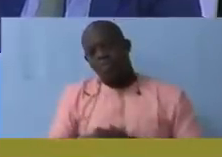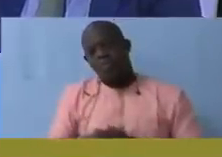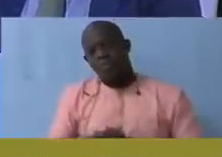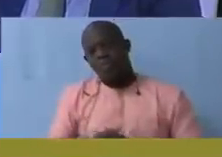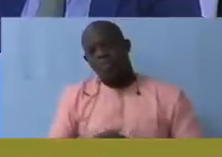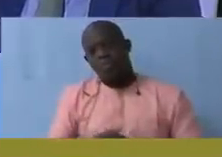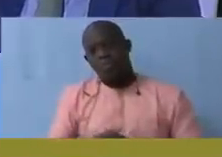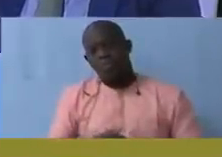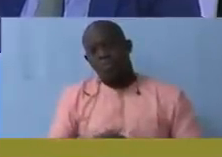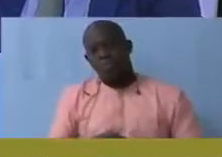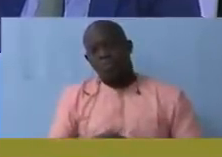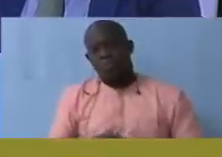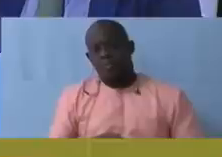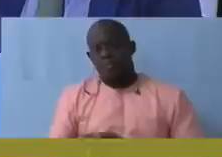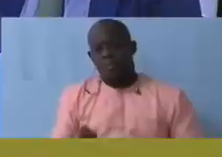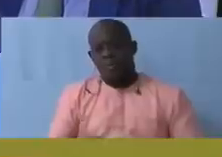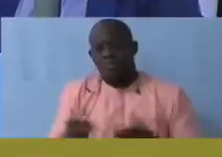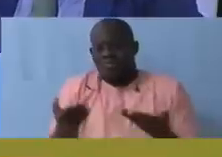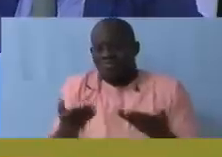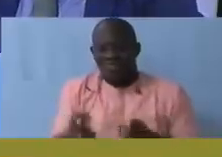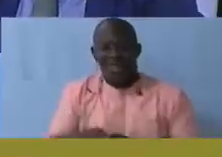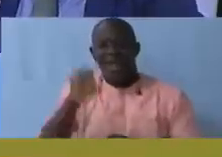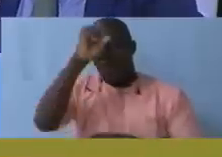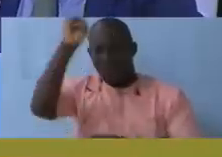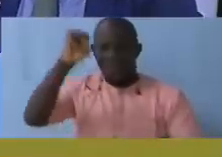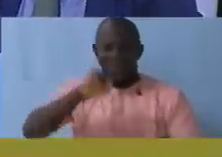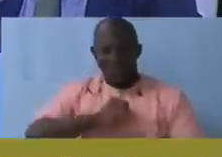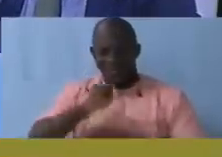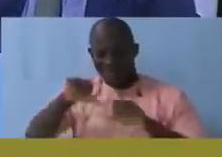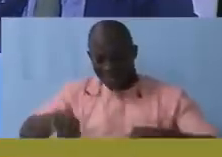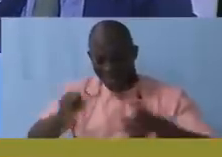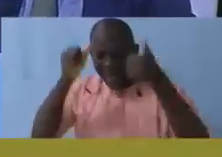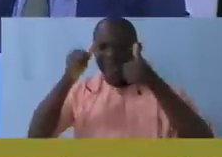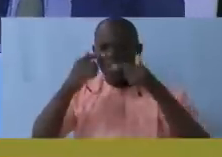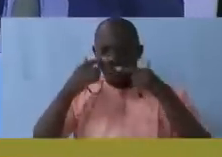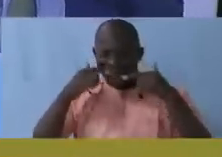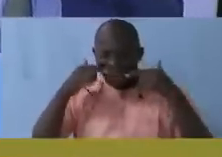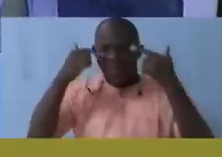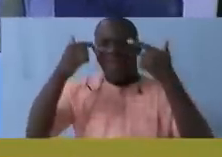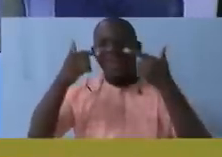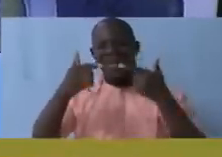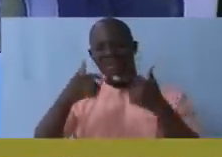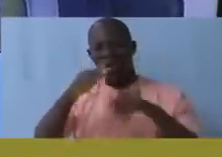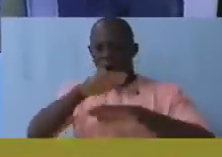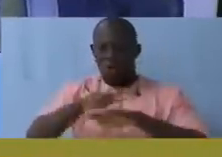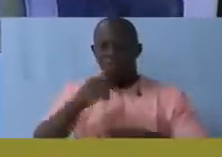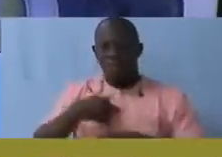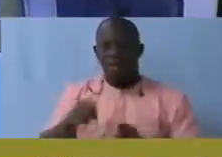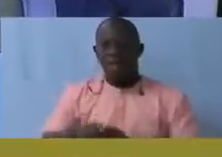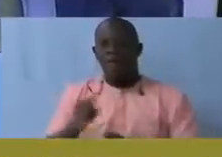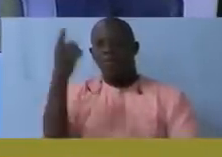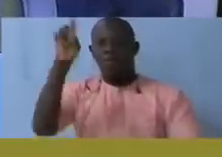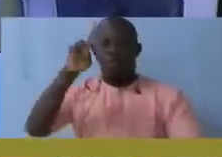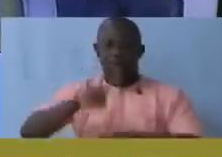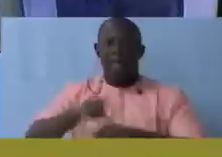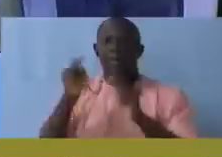Well, he just smiled at me, and that was my first time meeting him, actually. I was a bit